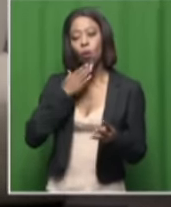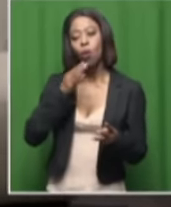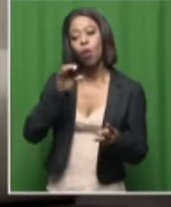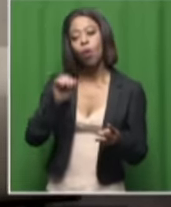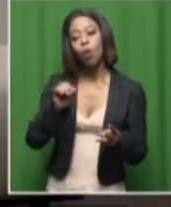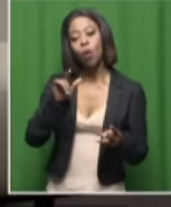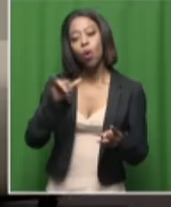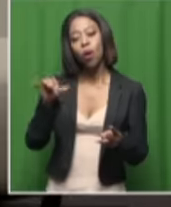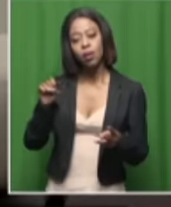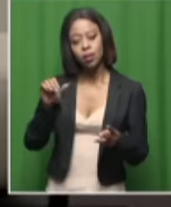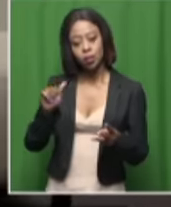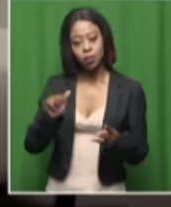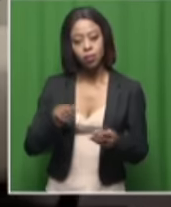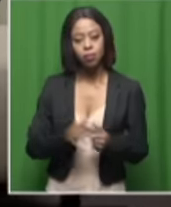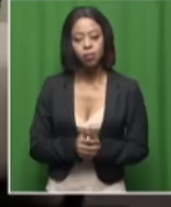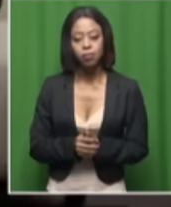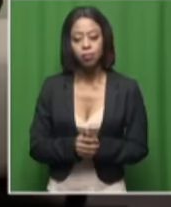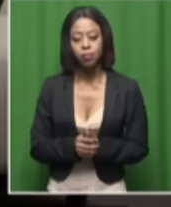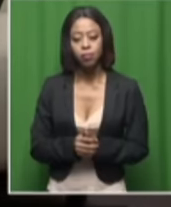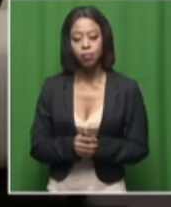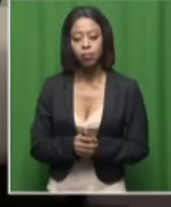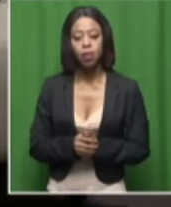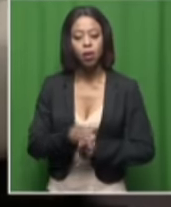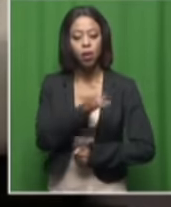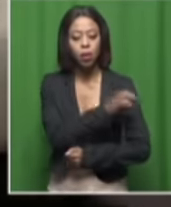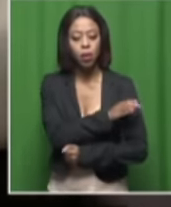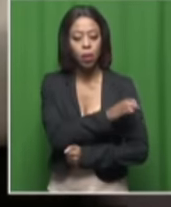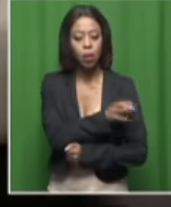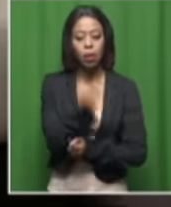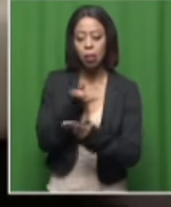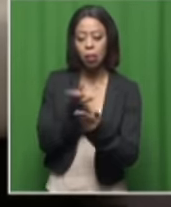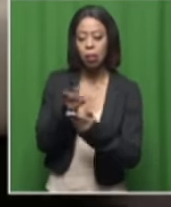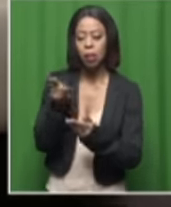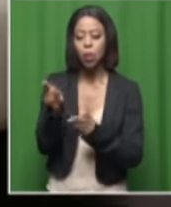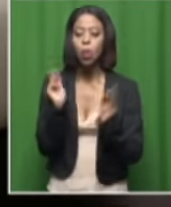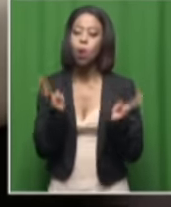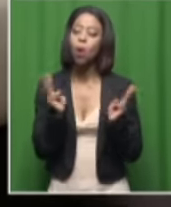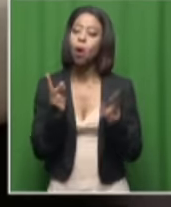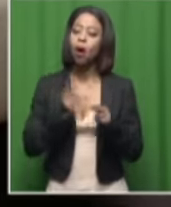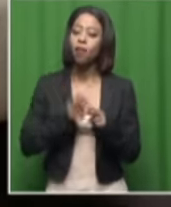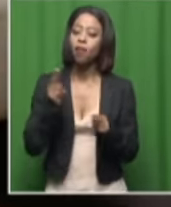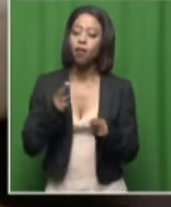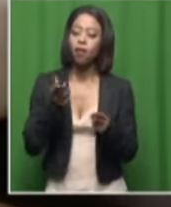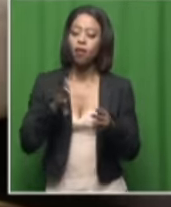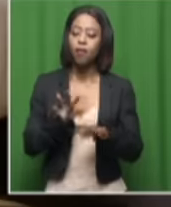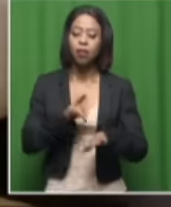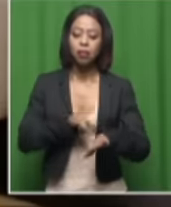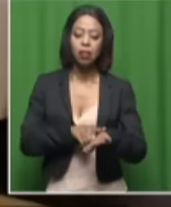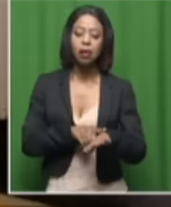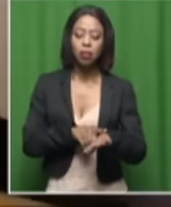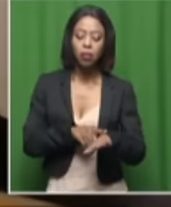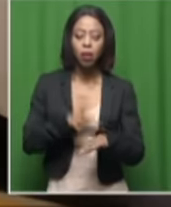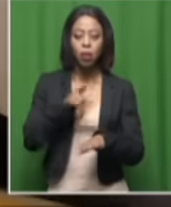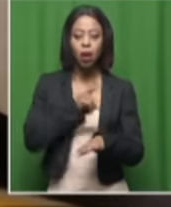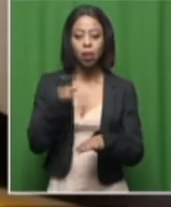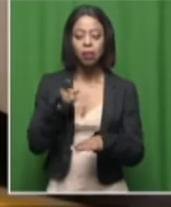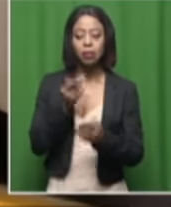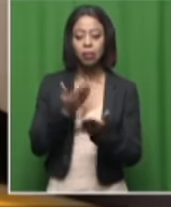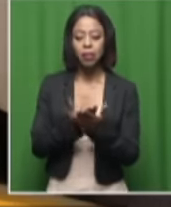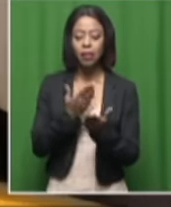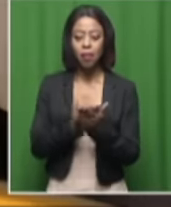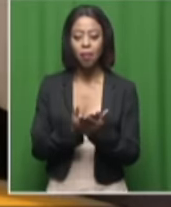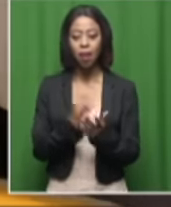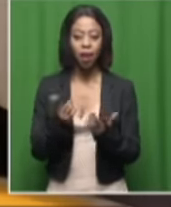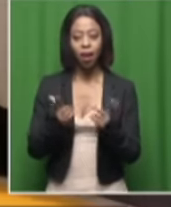Coach, but let me start with you. I think watching that final, there were moments in that game where the victory could have gone either